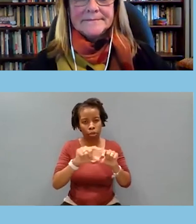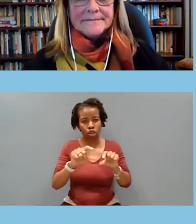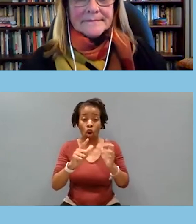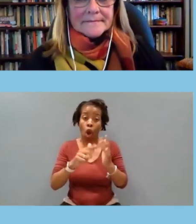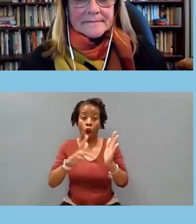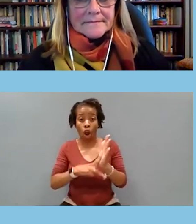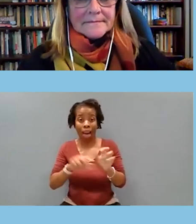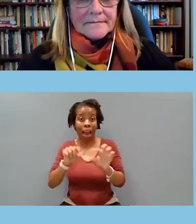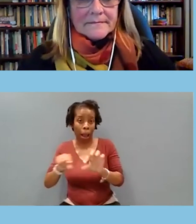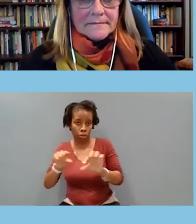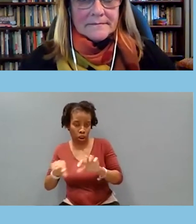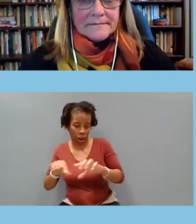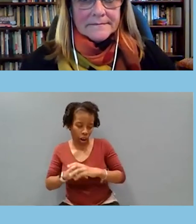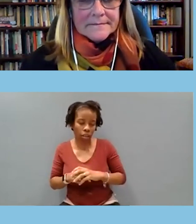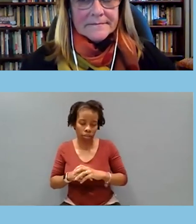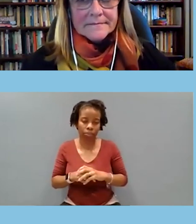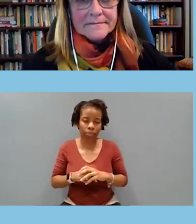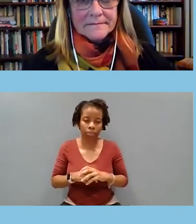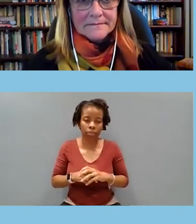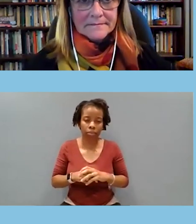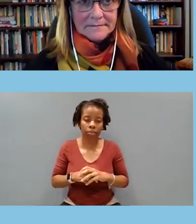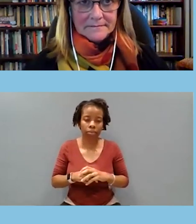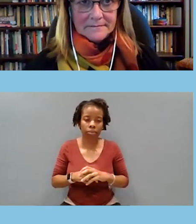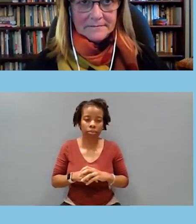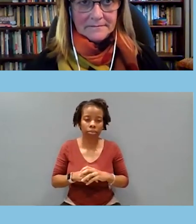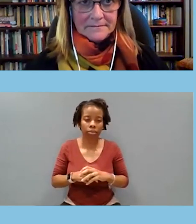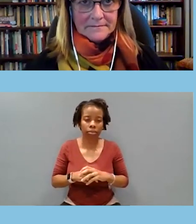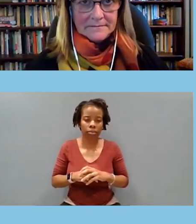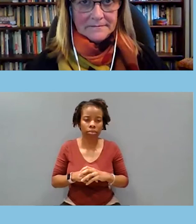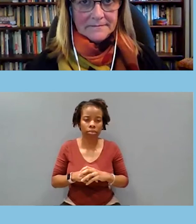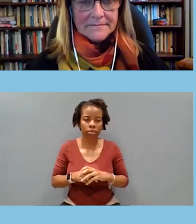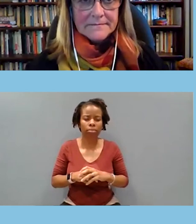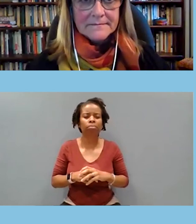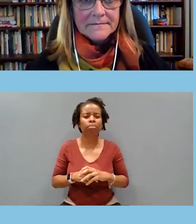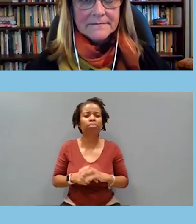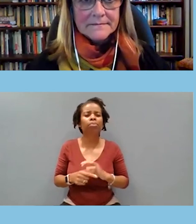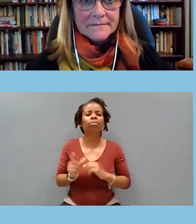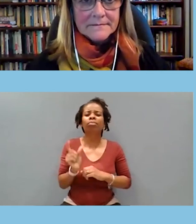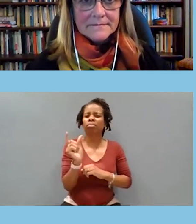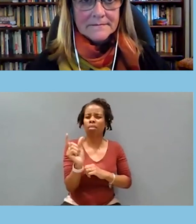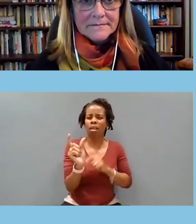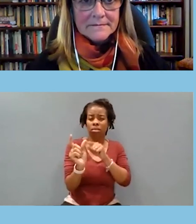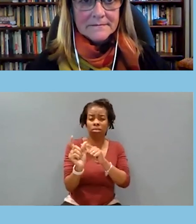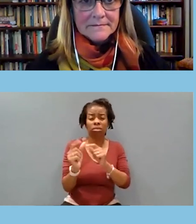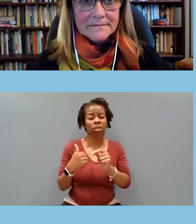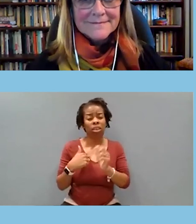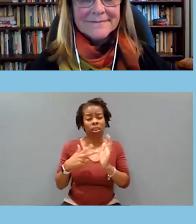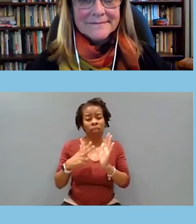there's this section where I'm quite sentimental, and I describe something being